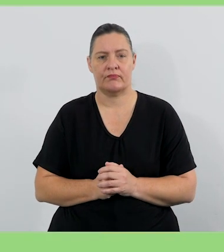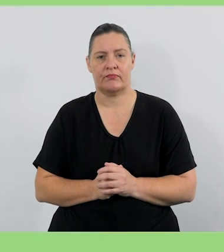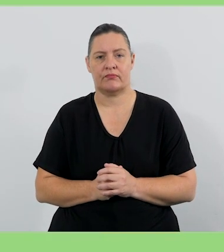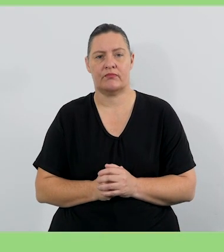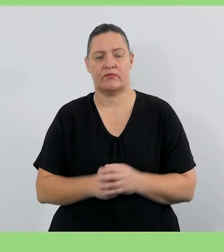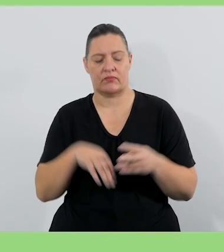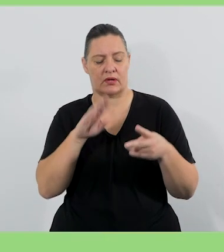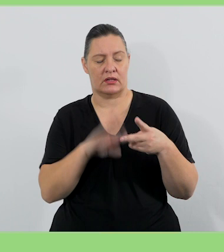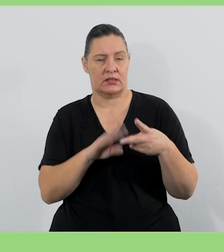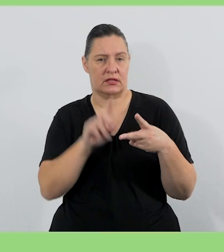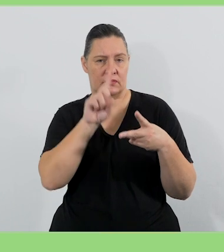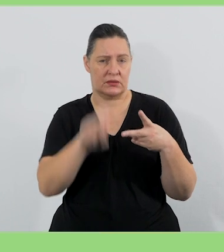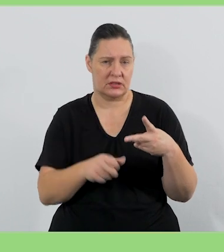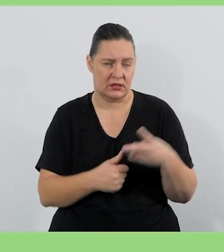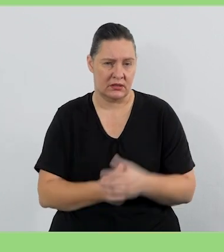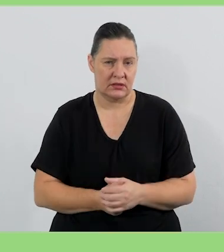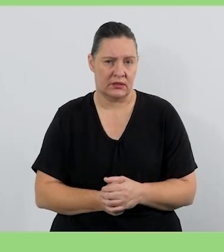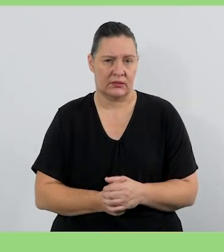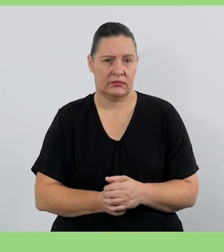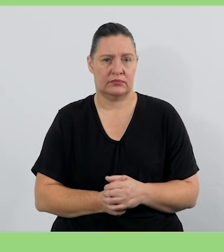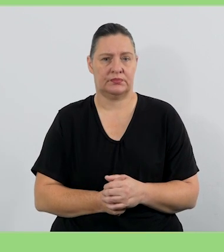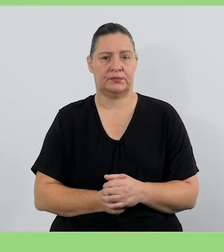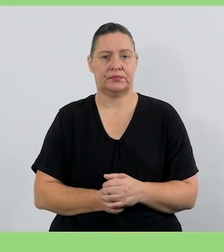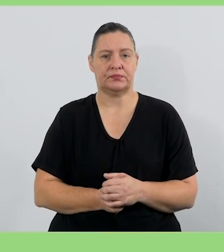going to move on to the second question.